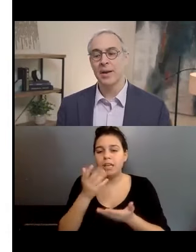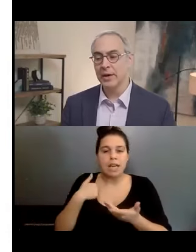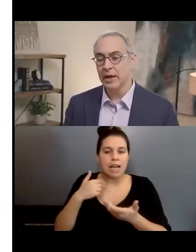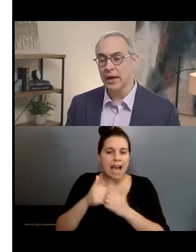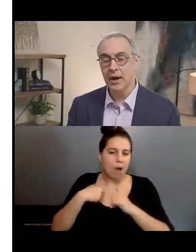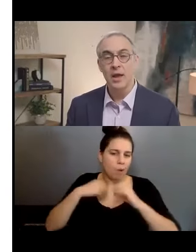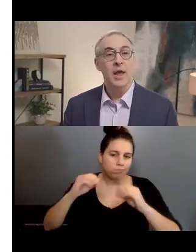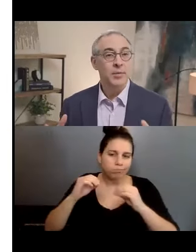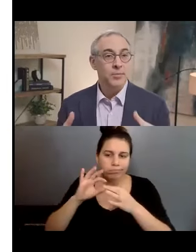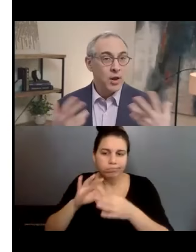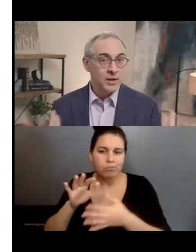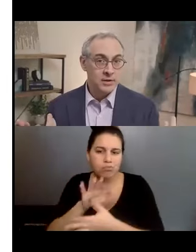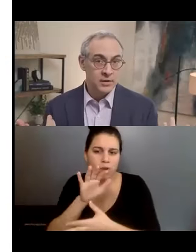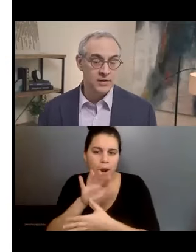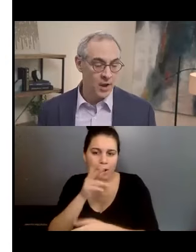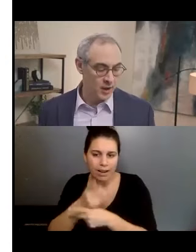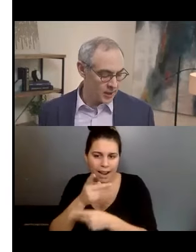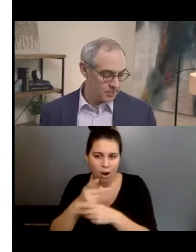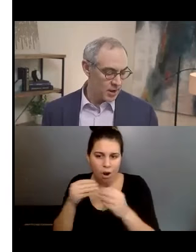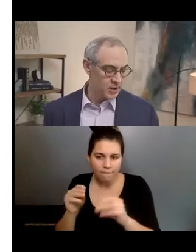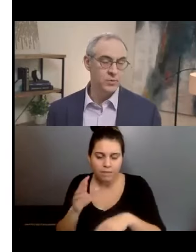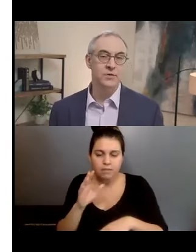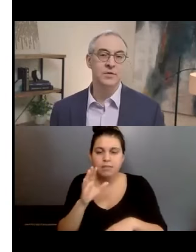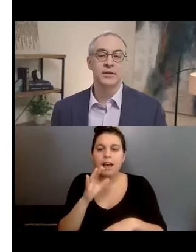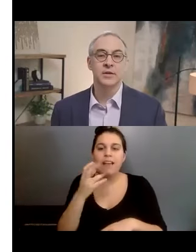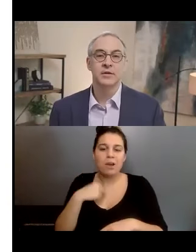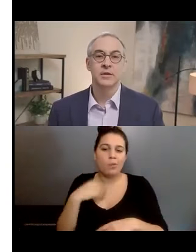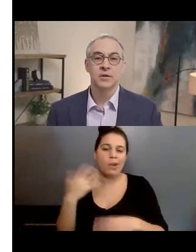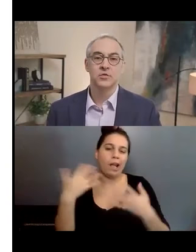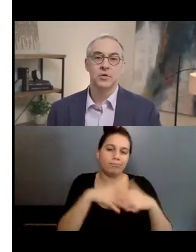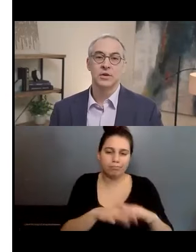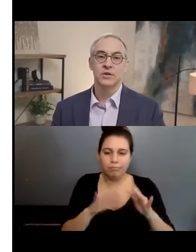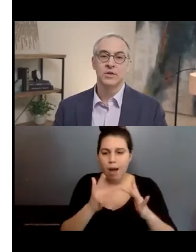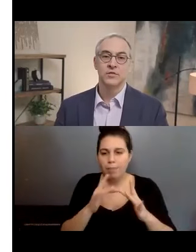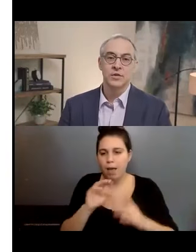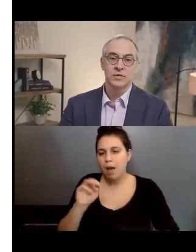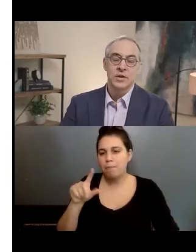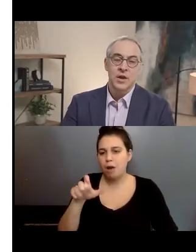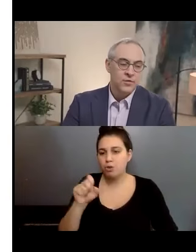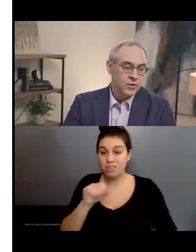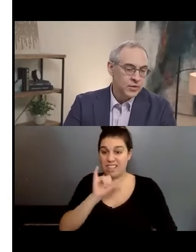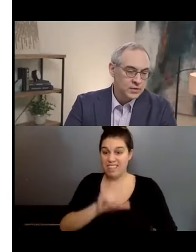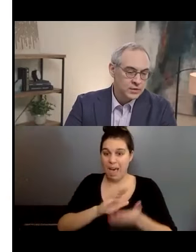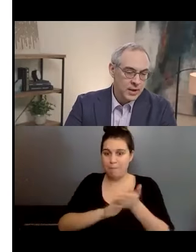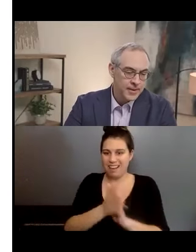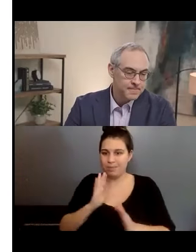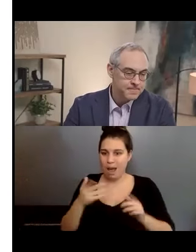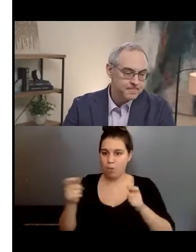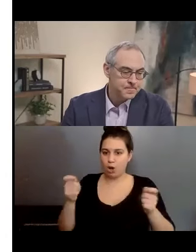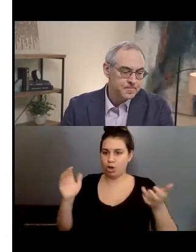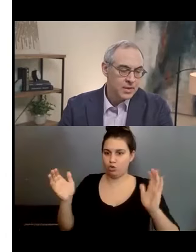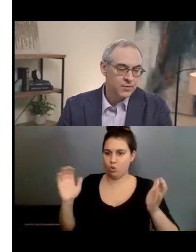in primary care, and we brought it into these online modules to be the control condition for this